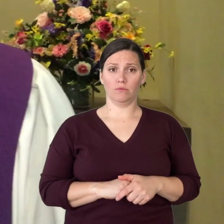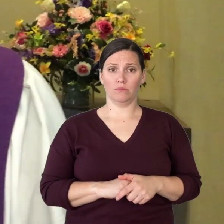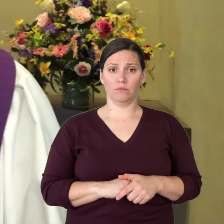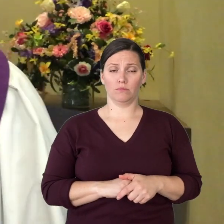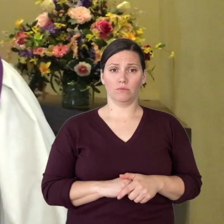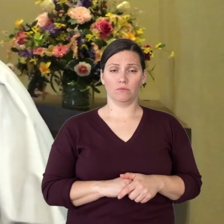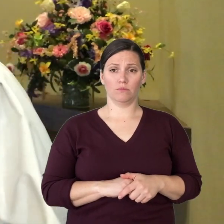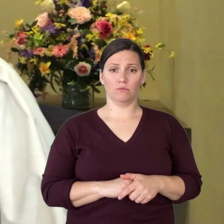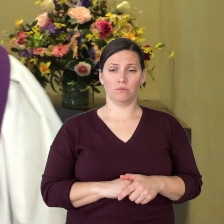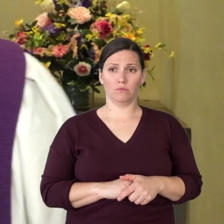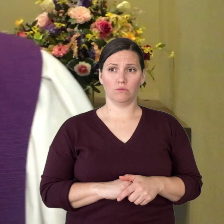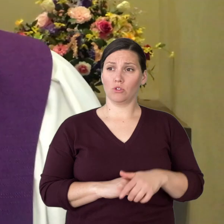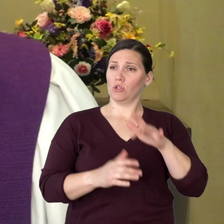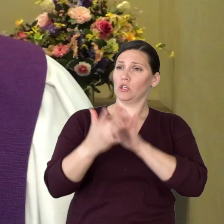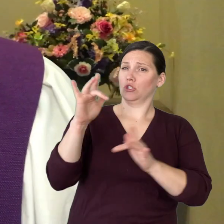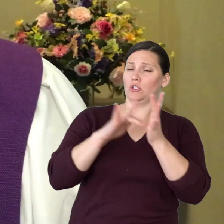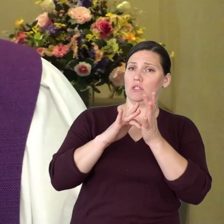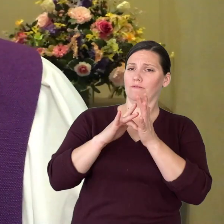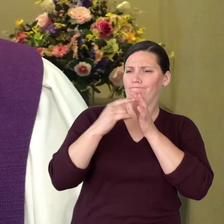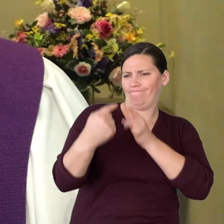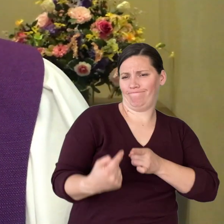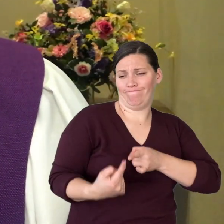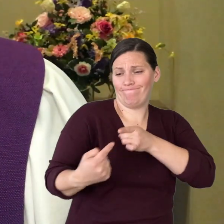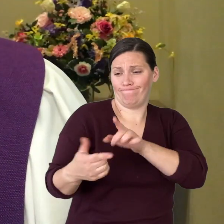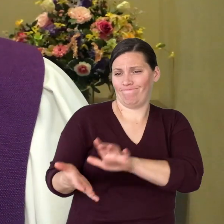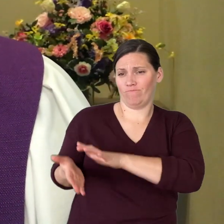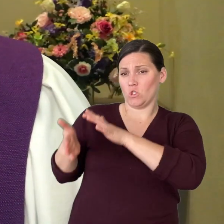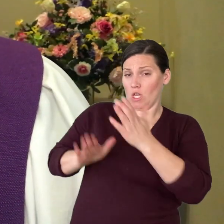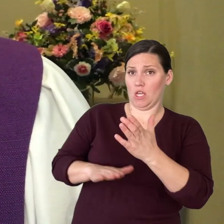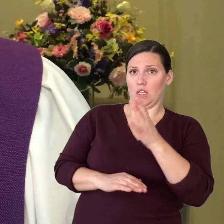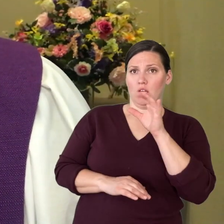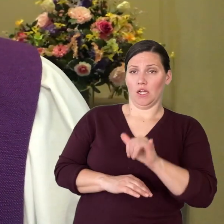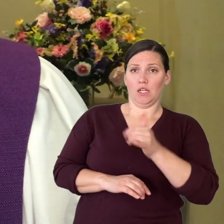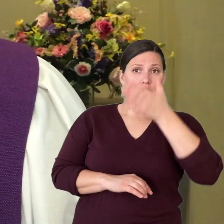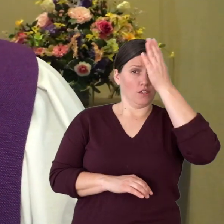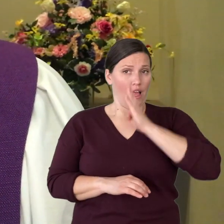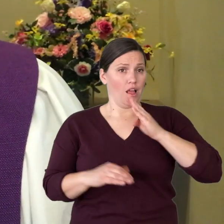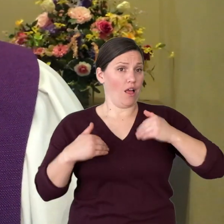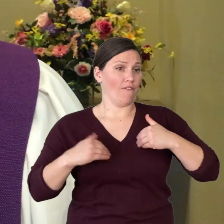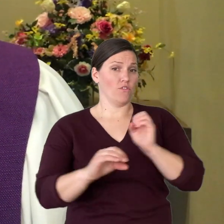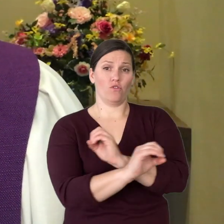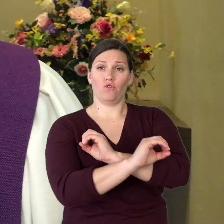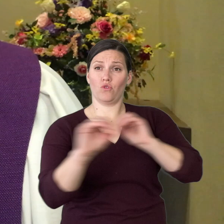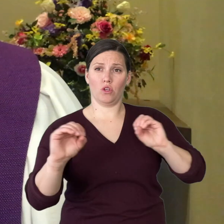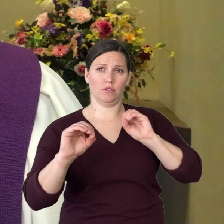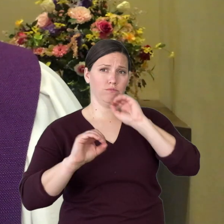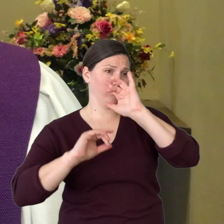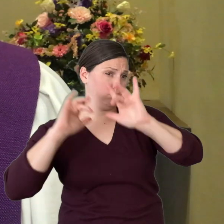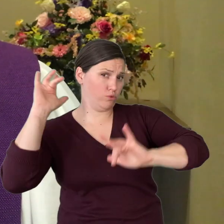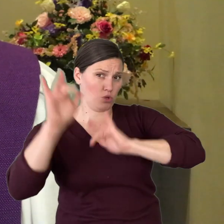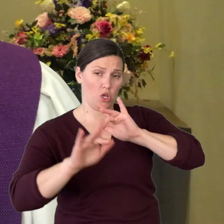One way to think about Jesus' suffering and death is that God had no